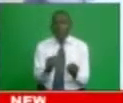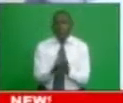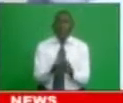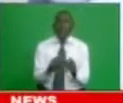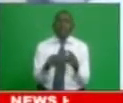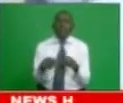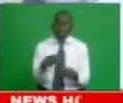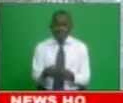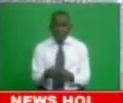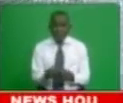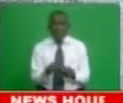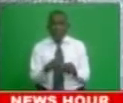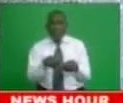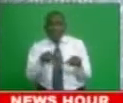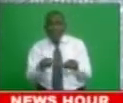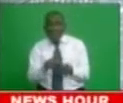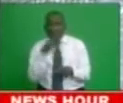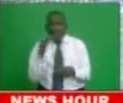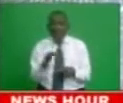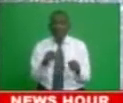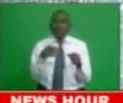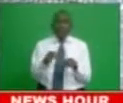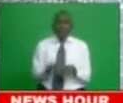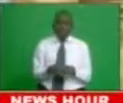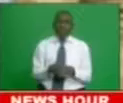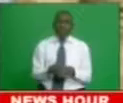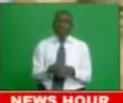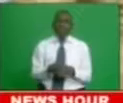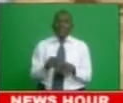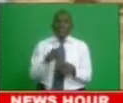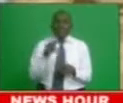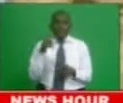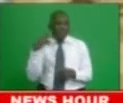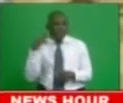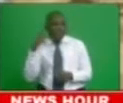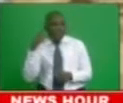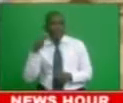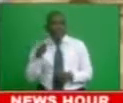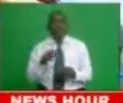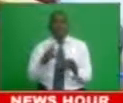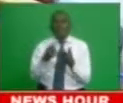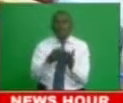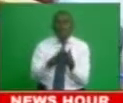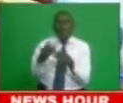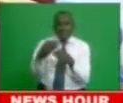situation. Measures include farmers fora, radio and television talk shows, and distribution of posters and